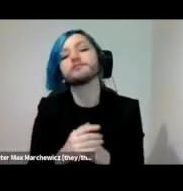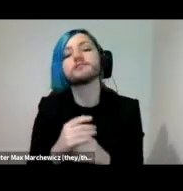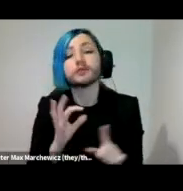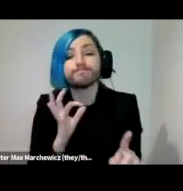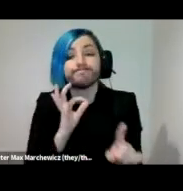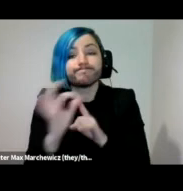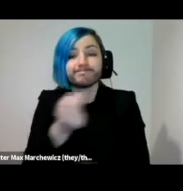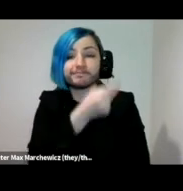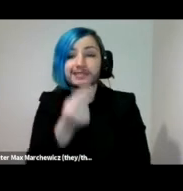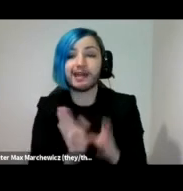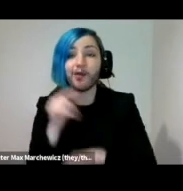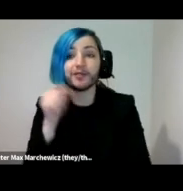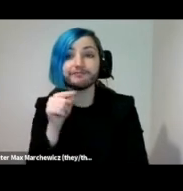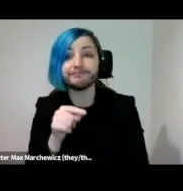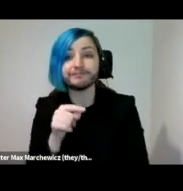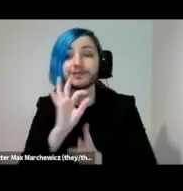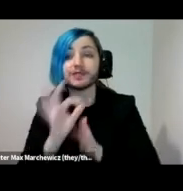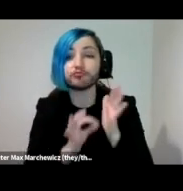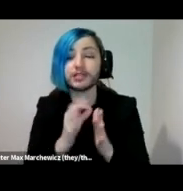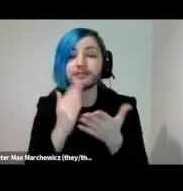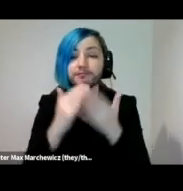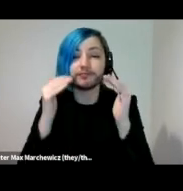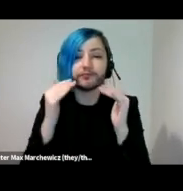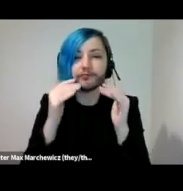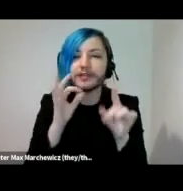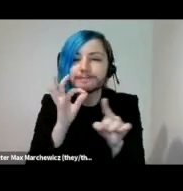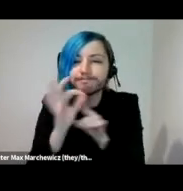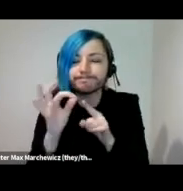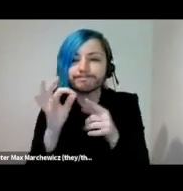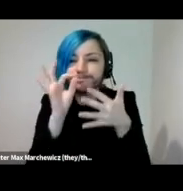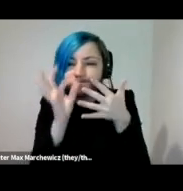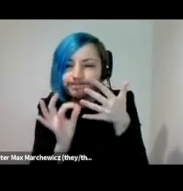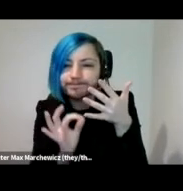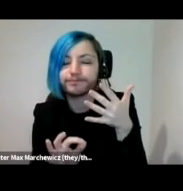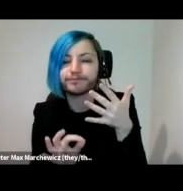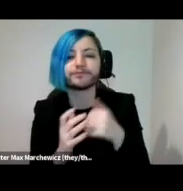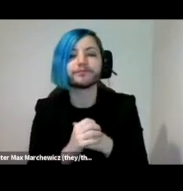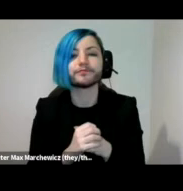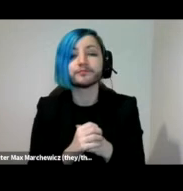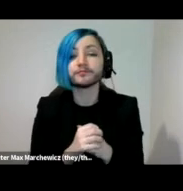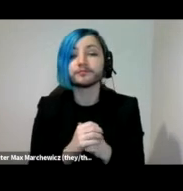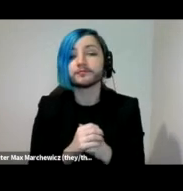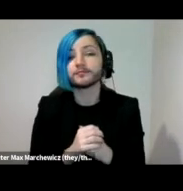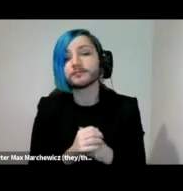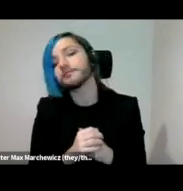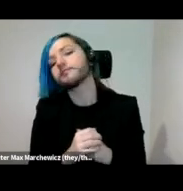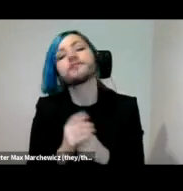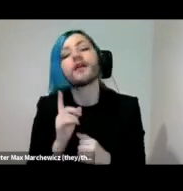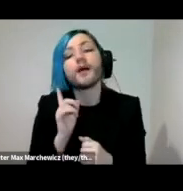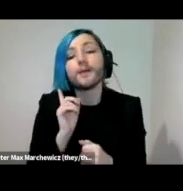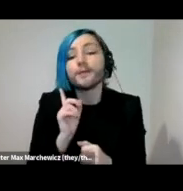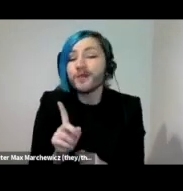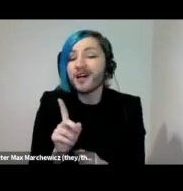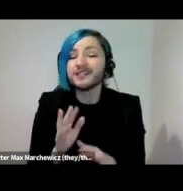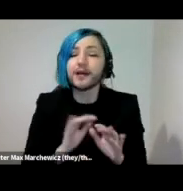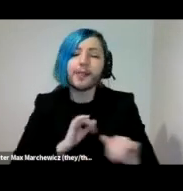designed with very, very low absorption properties. But even so, even with the best fused